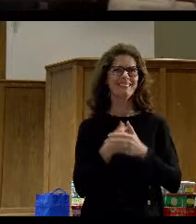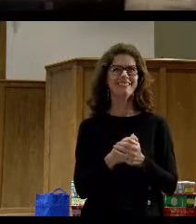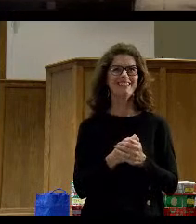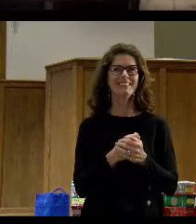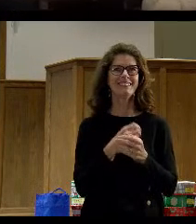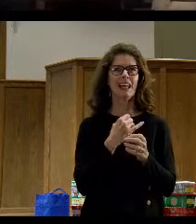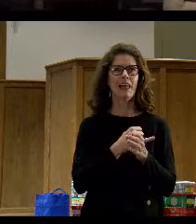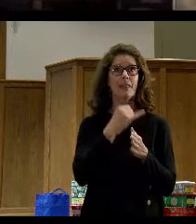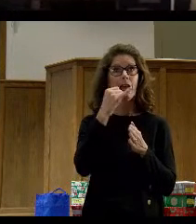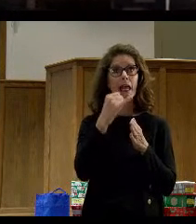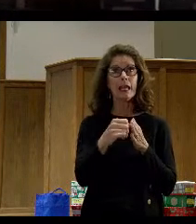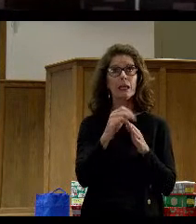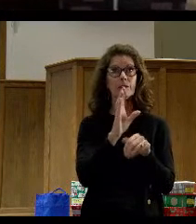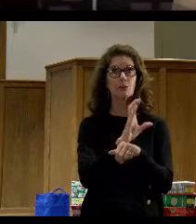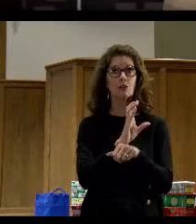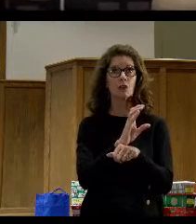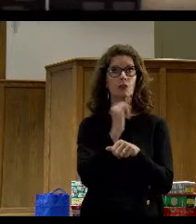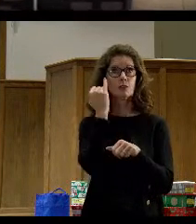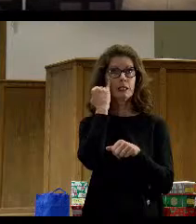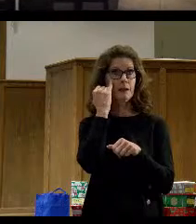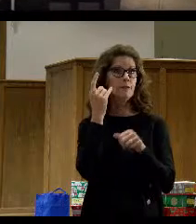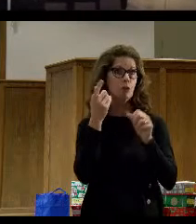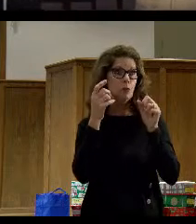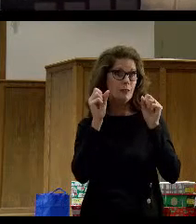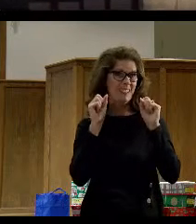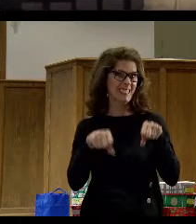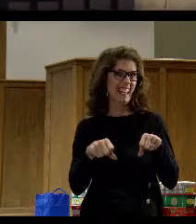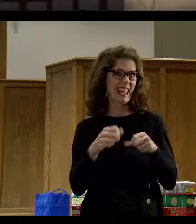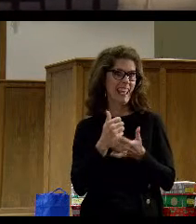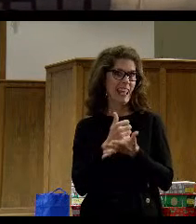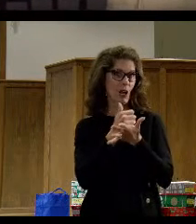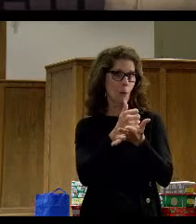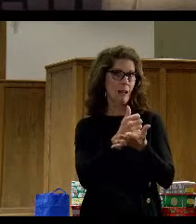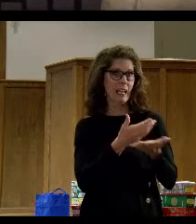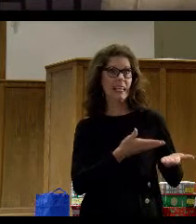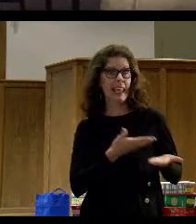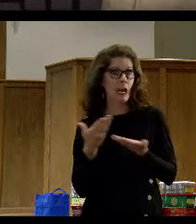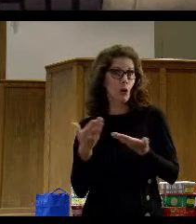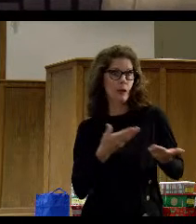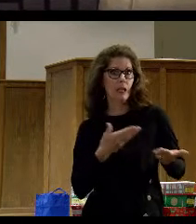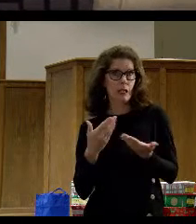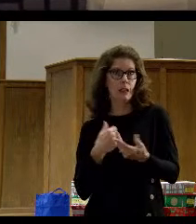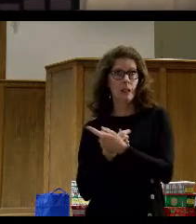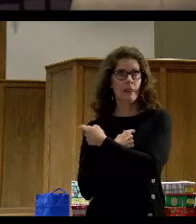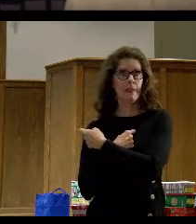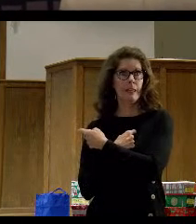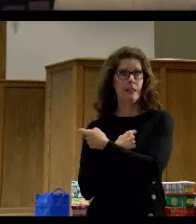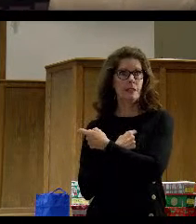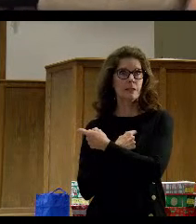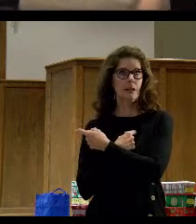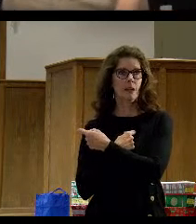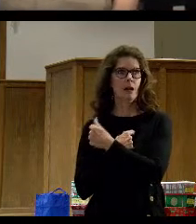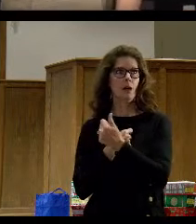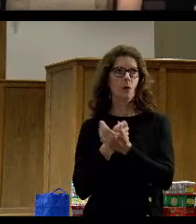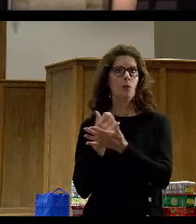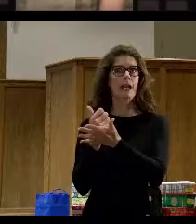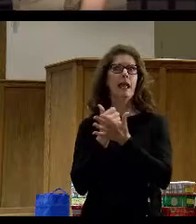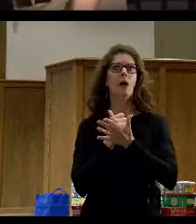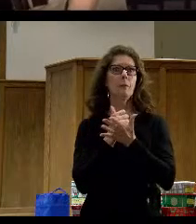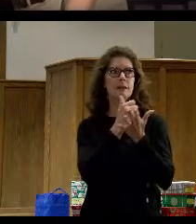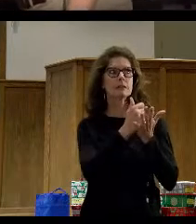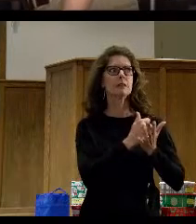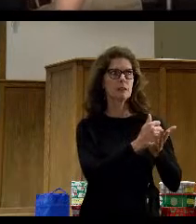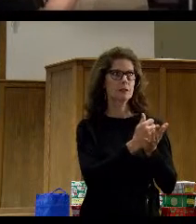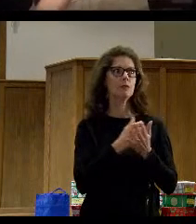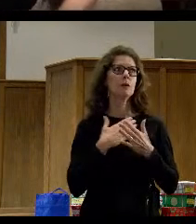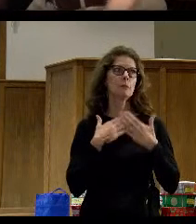to help take those boxes, carry them out to the east entrance, we'll have some vehicle out there that you can load them on. Josh will remind you about that at the